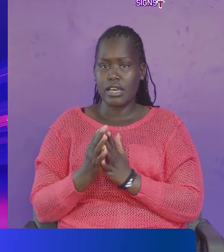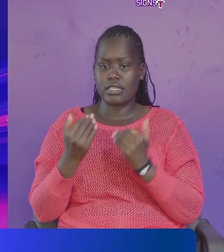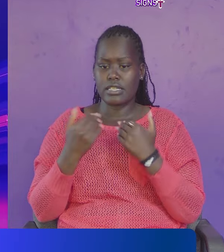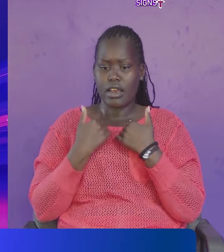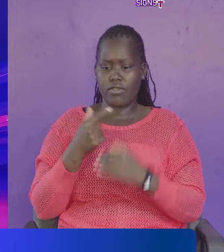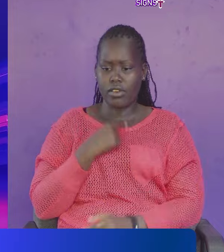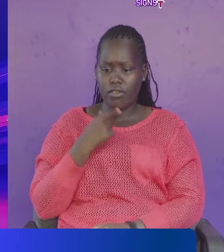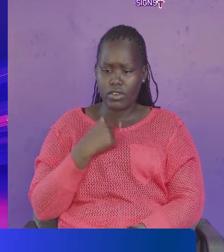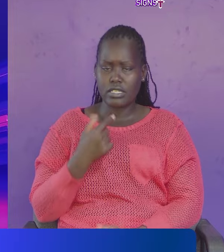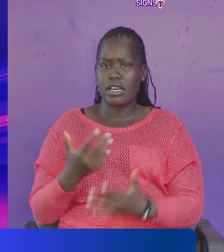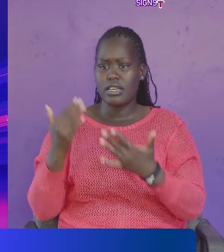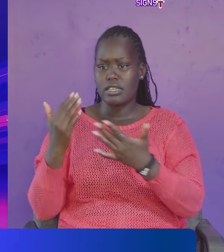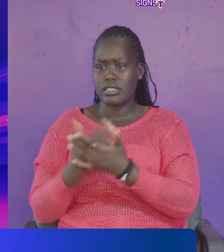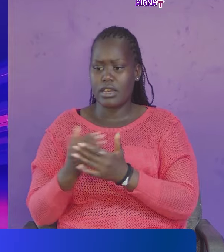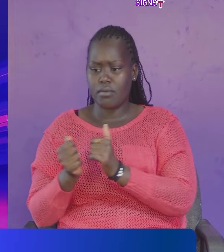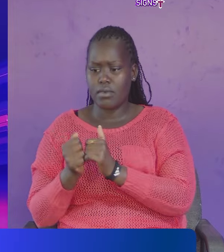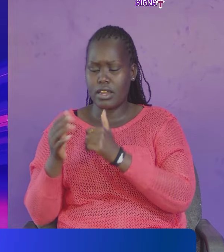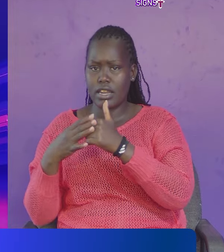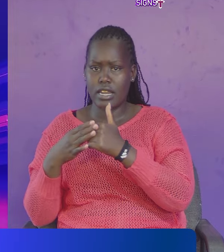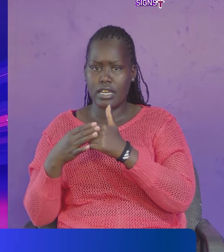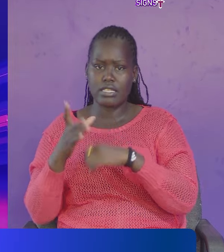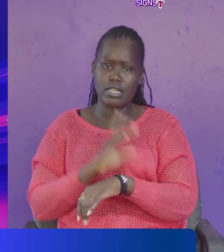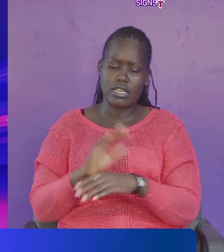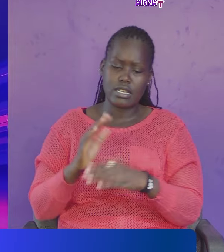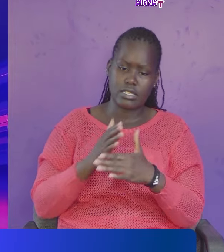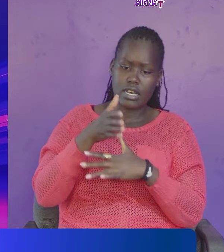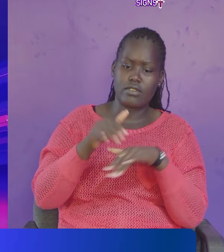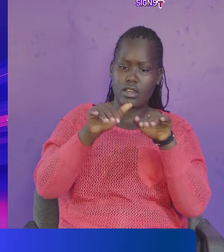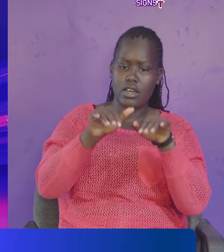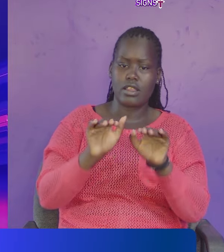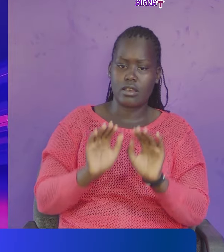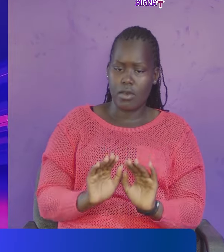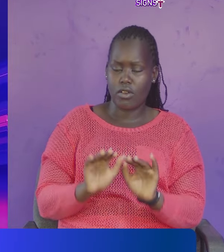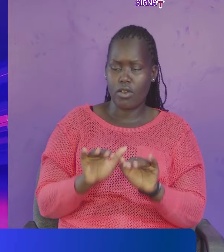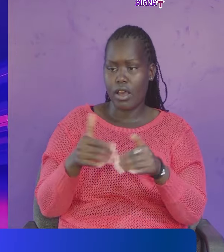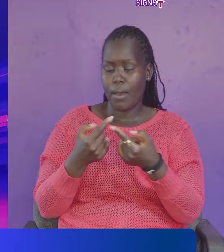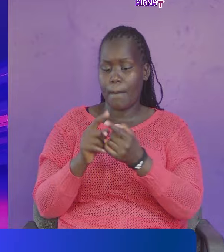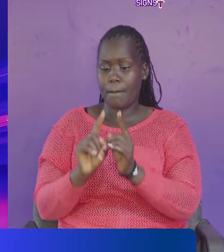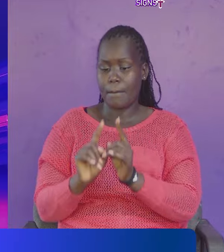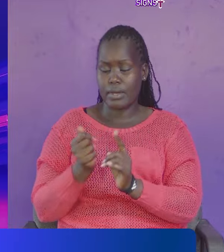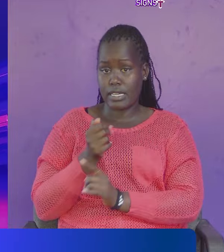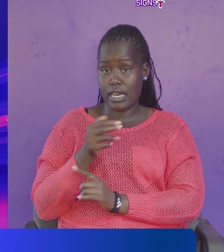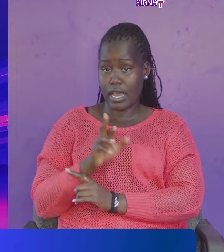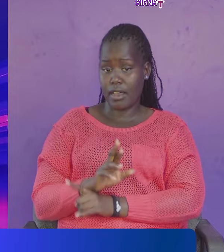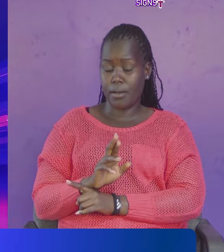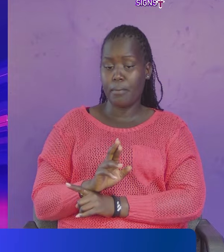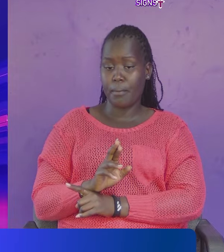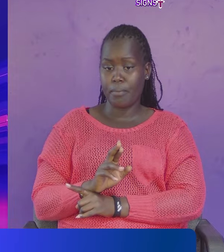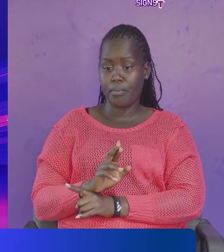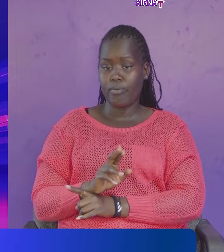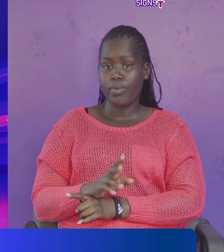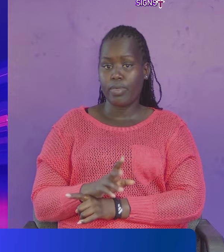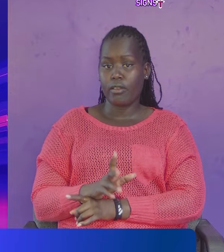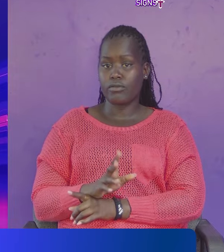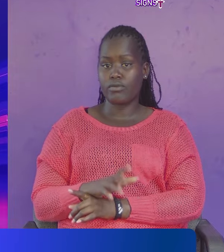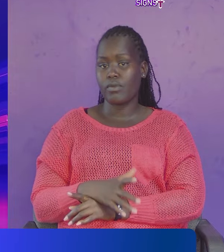daily, some 19 days after his burial. Despite her lingering sorrow at losing her